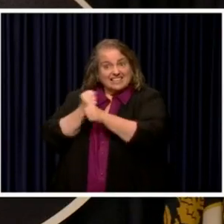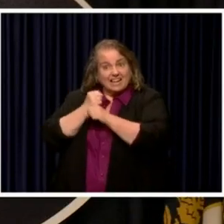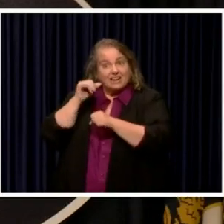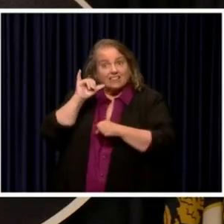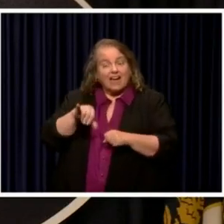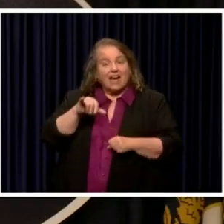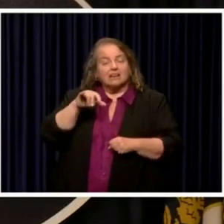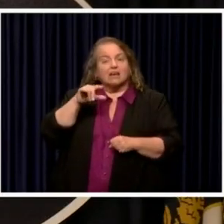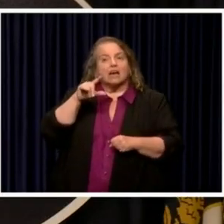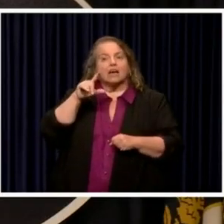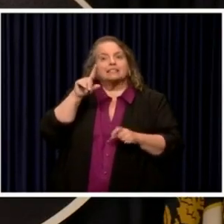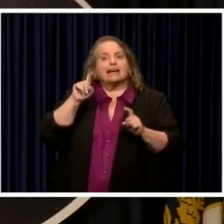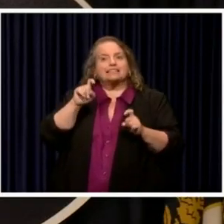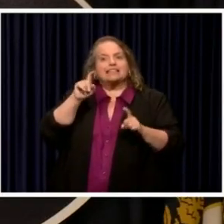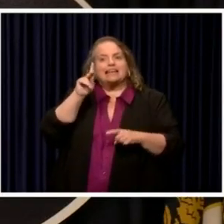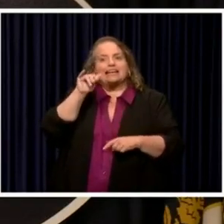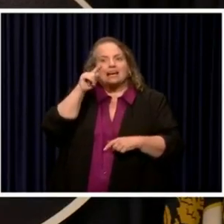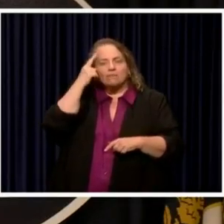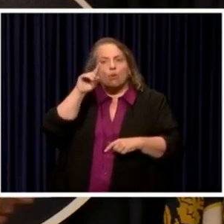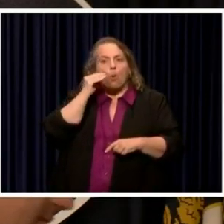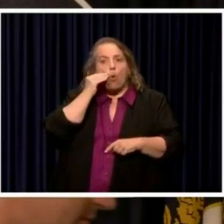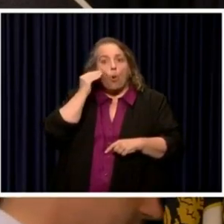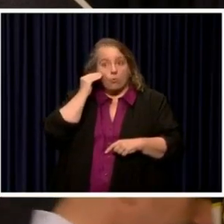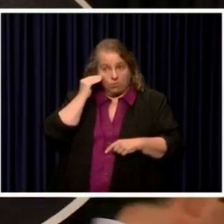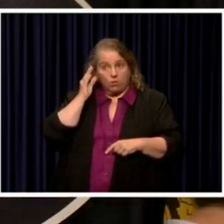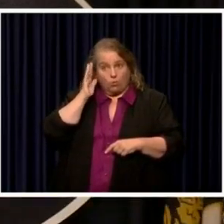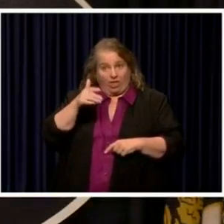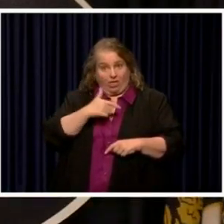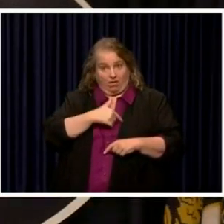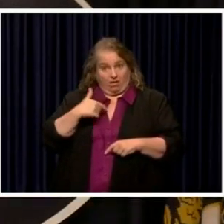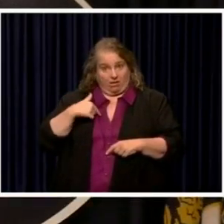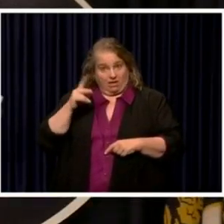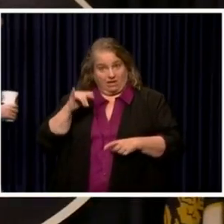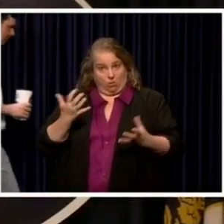advice you have for people who want to go that route?